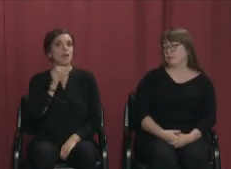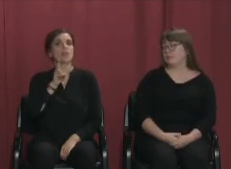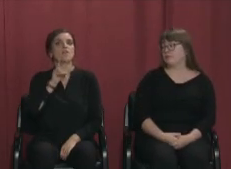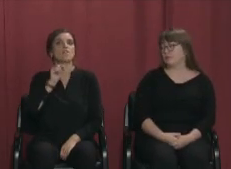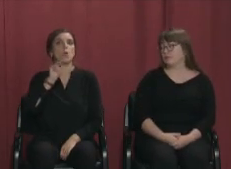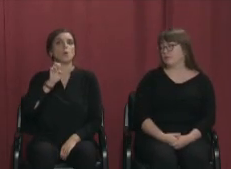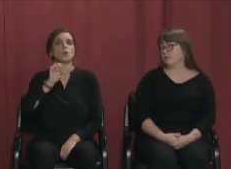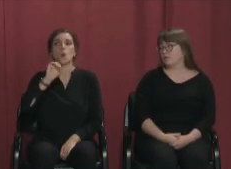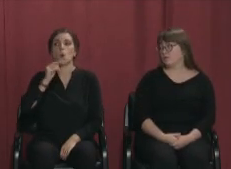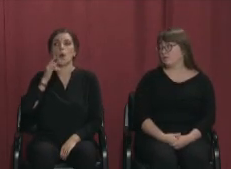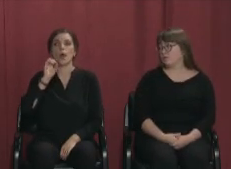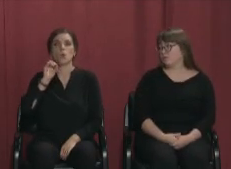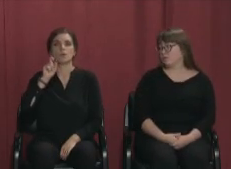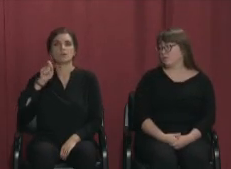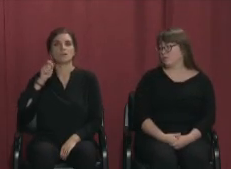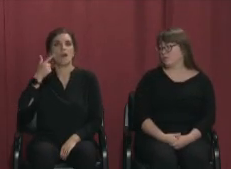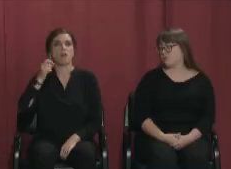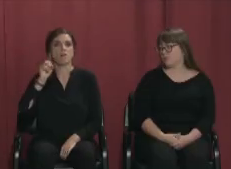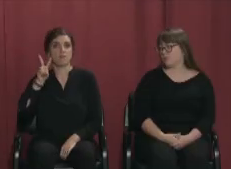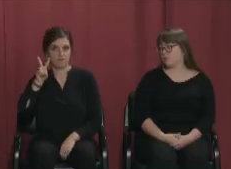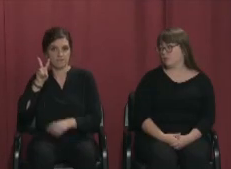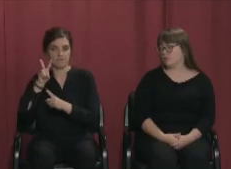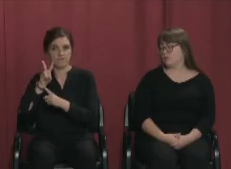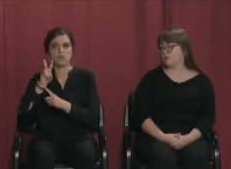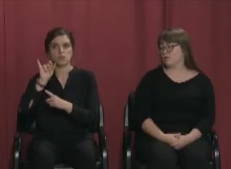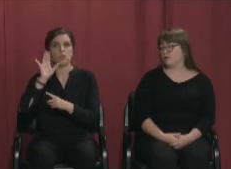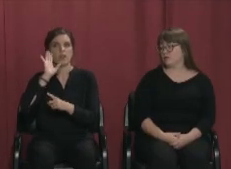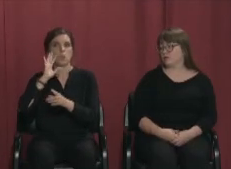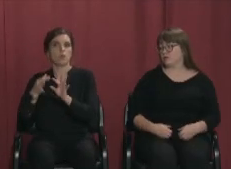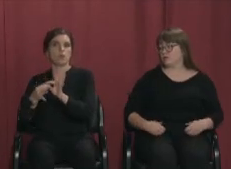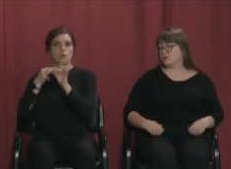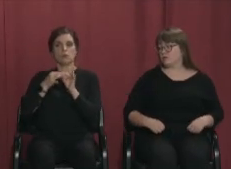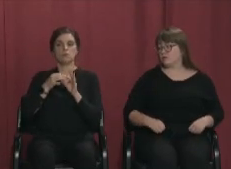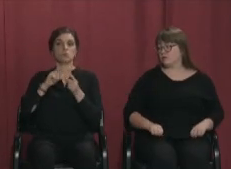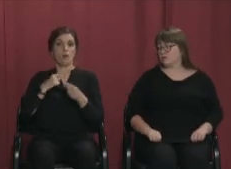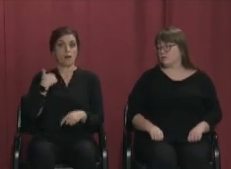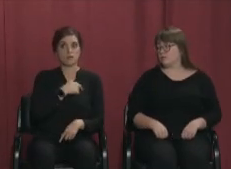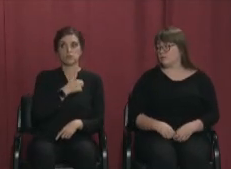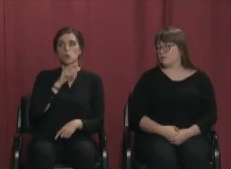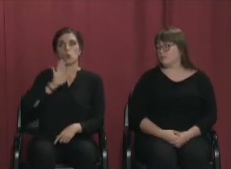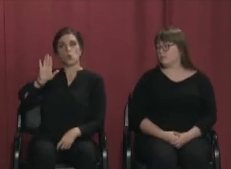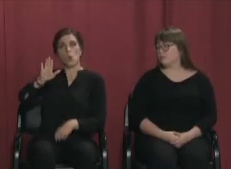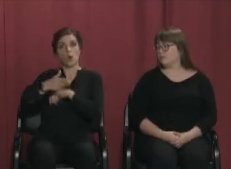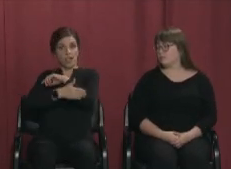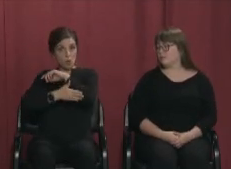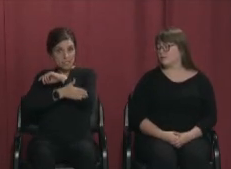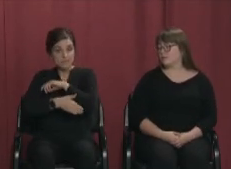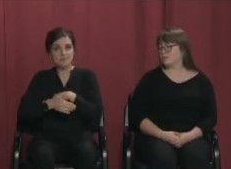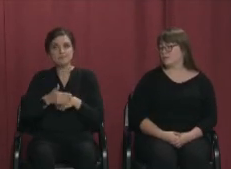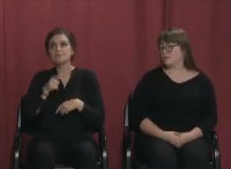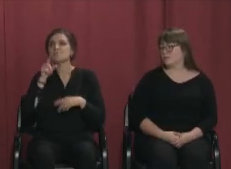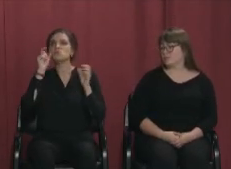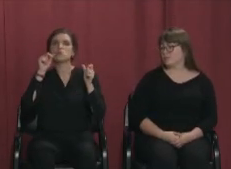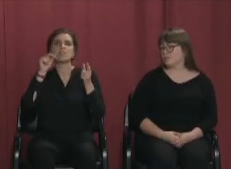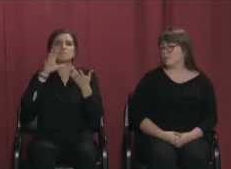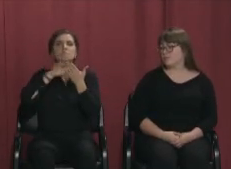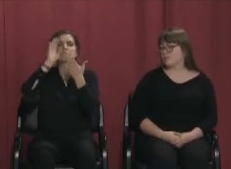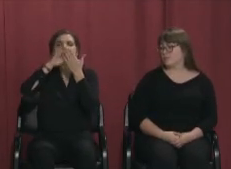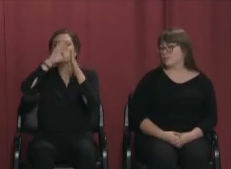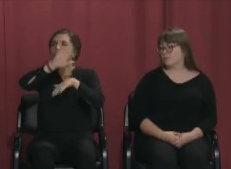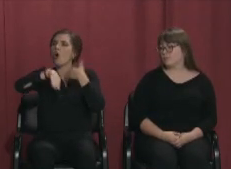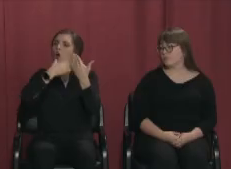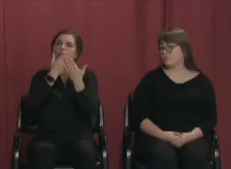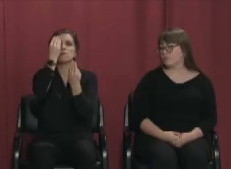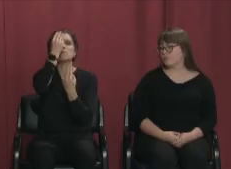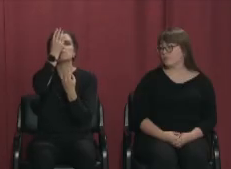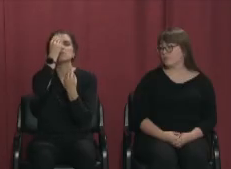good one. That'll actually link back to us or to the county that you're searching, and you'll be able to get all of that information. And it's good to do it